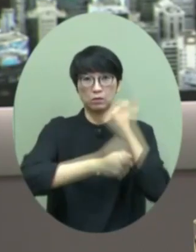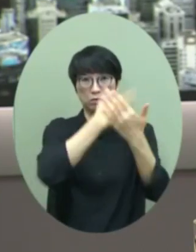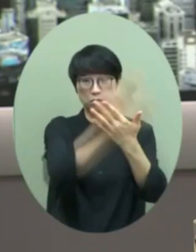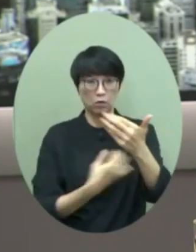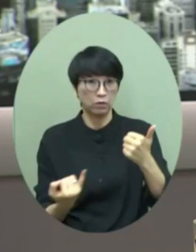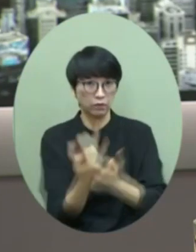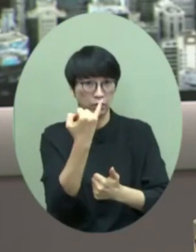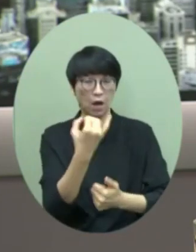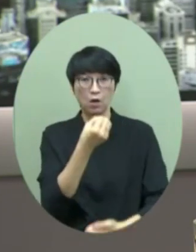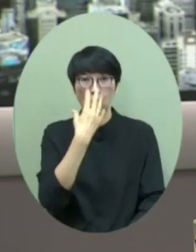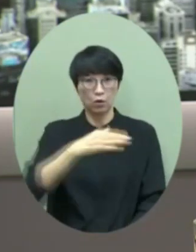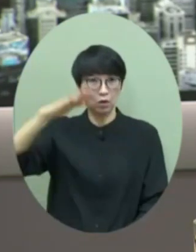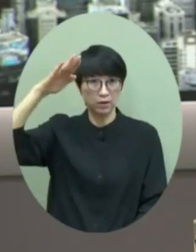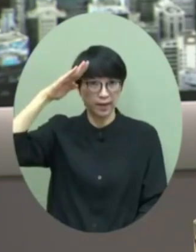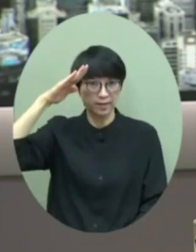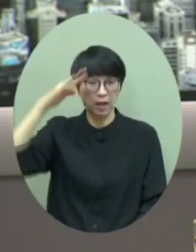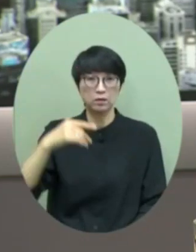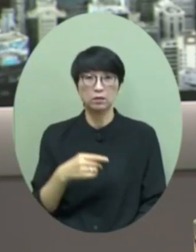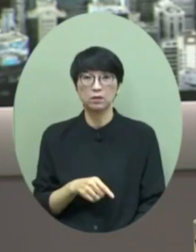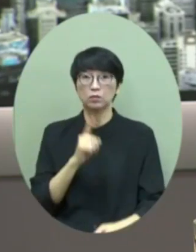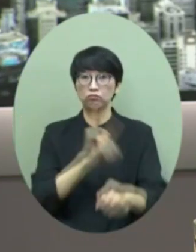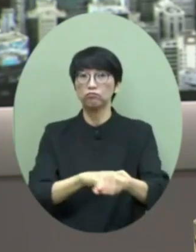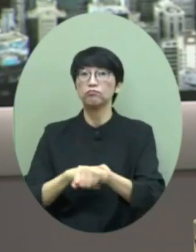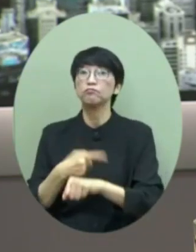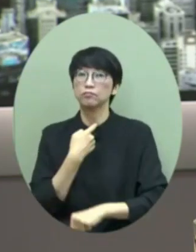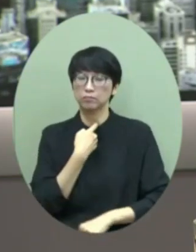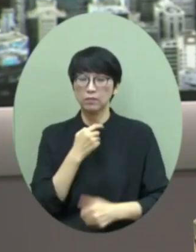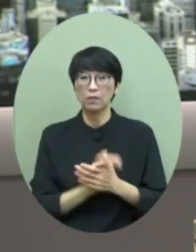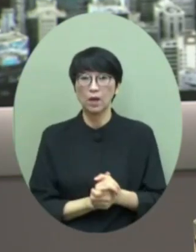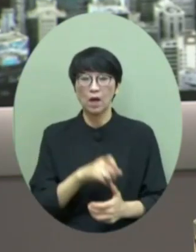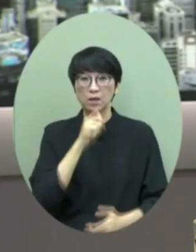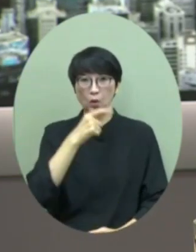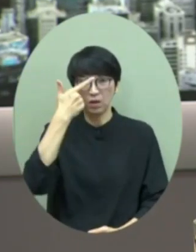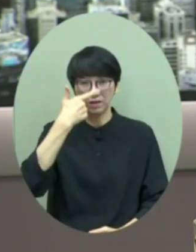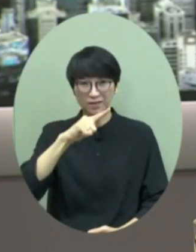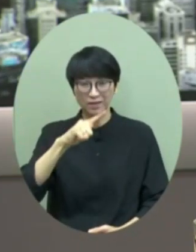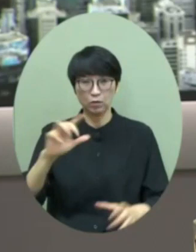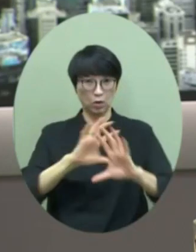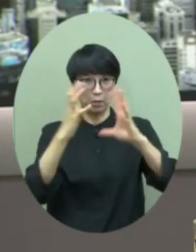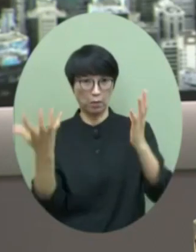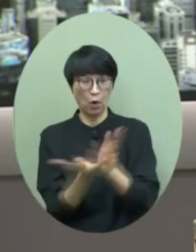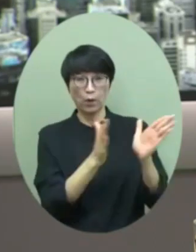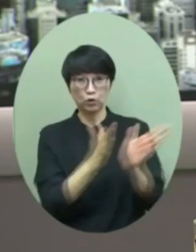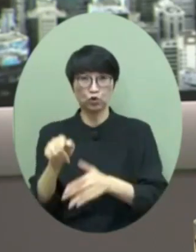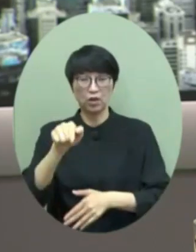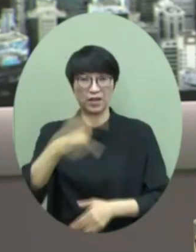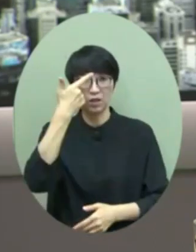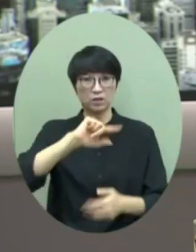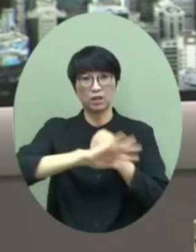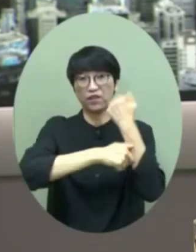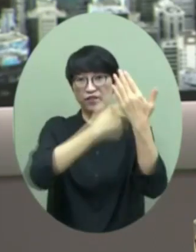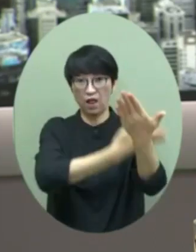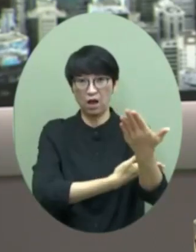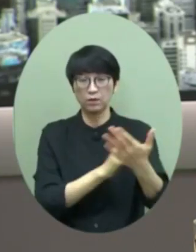We have established this new department to deal with this piece of new legislation. The police